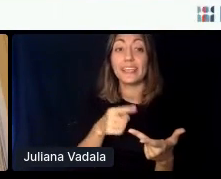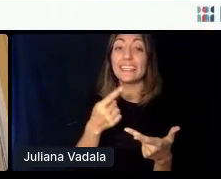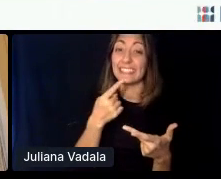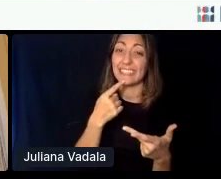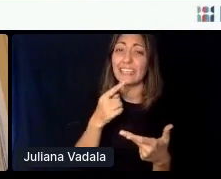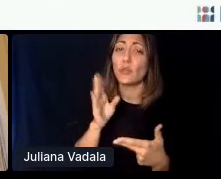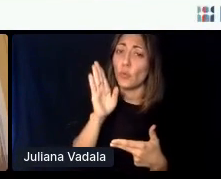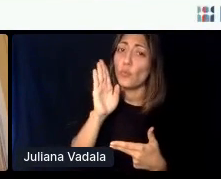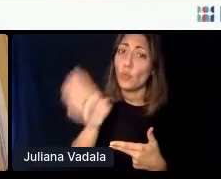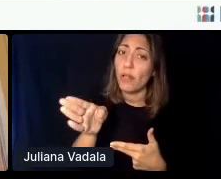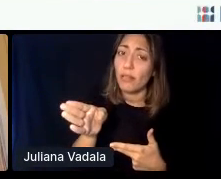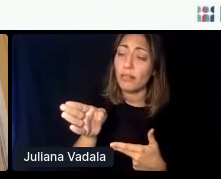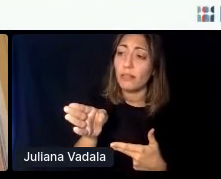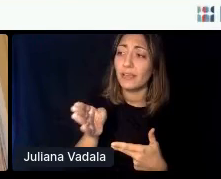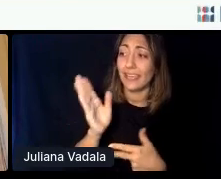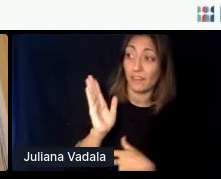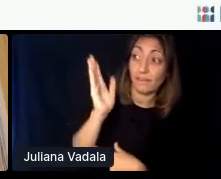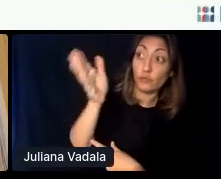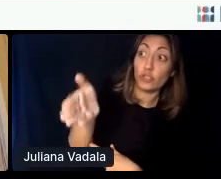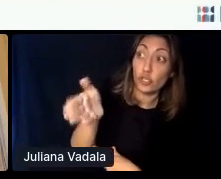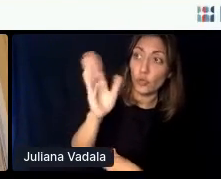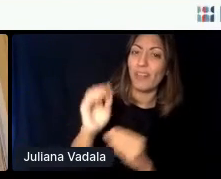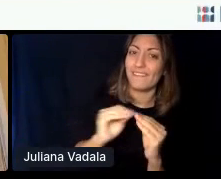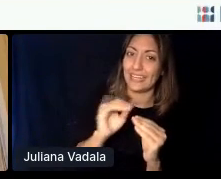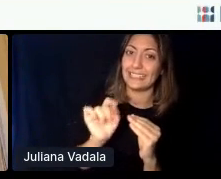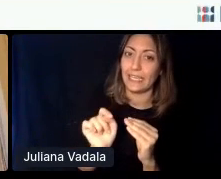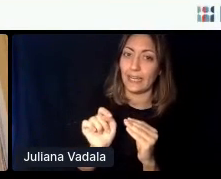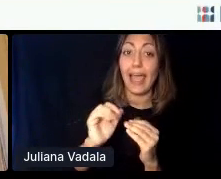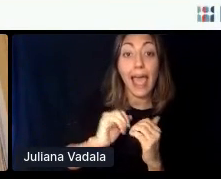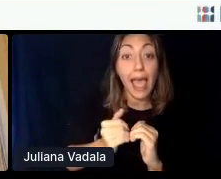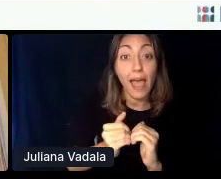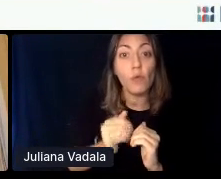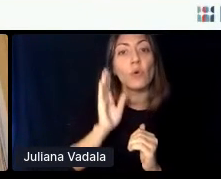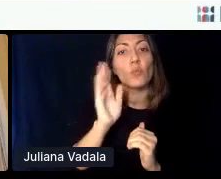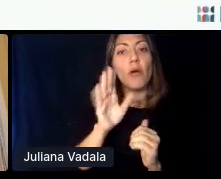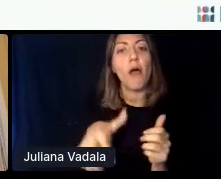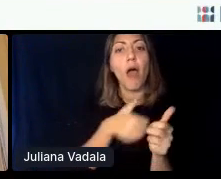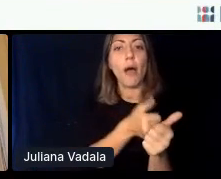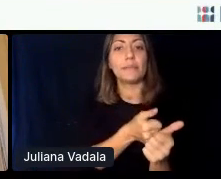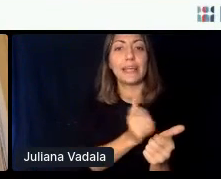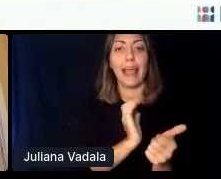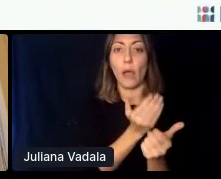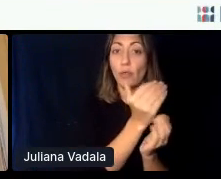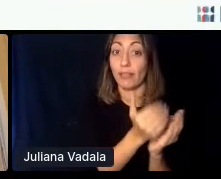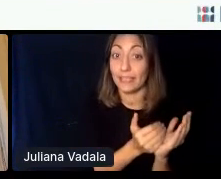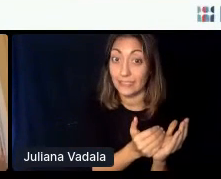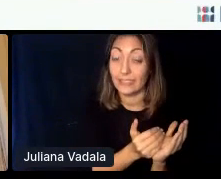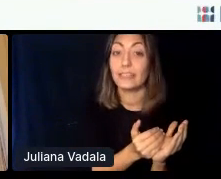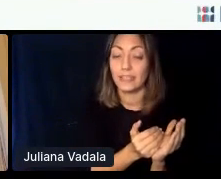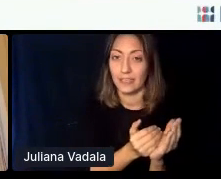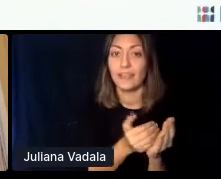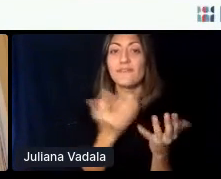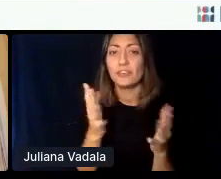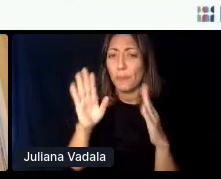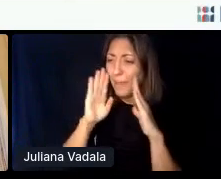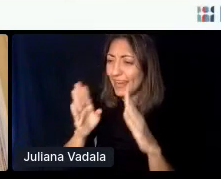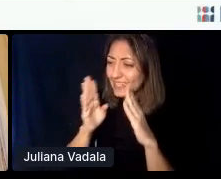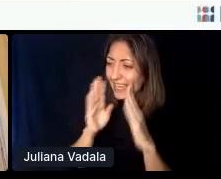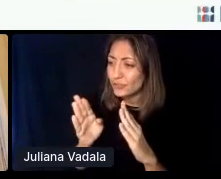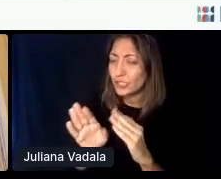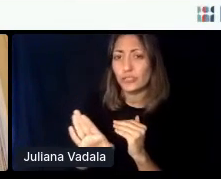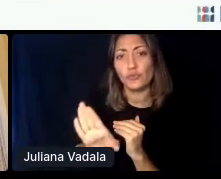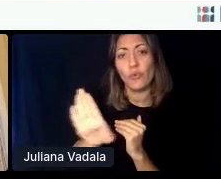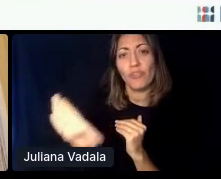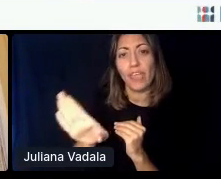the list, and they move forward respectfully. So the person has paid attention to cues in what the voter already said, and this led them to their